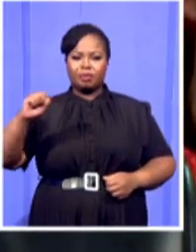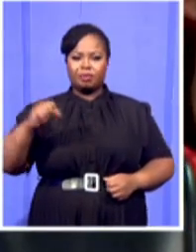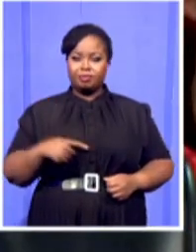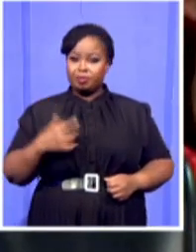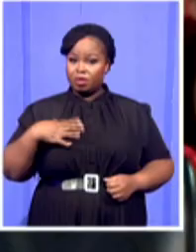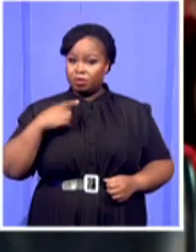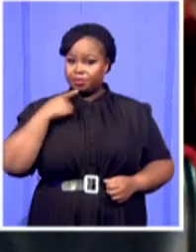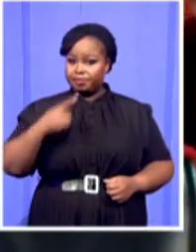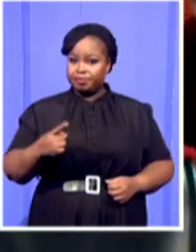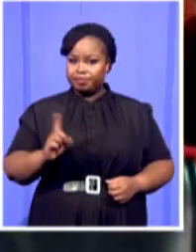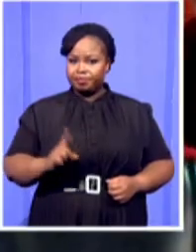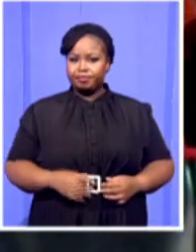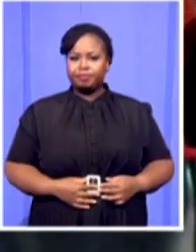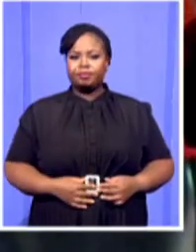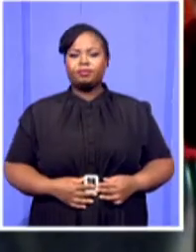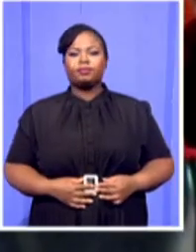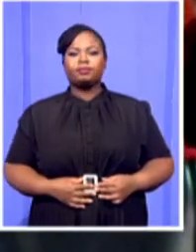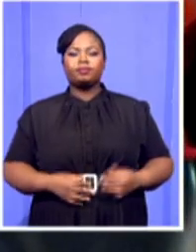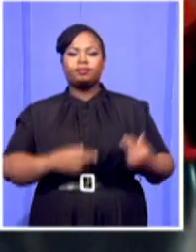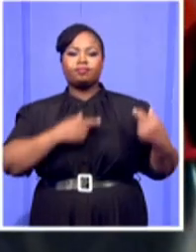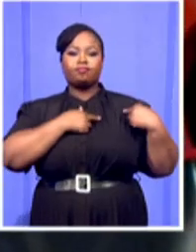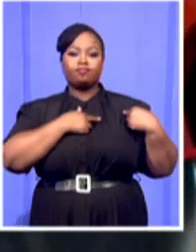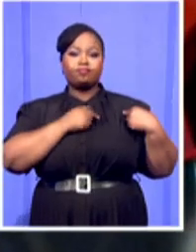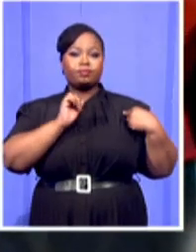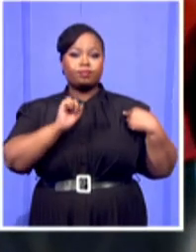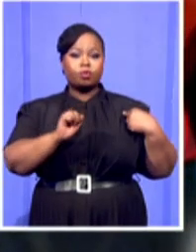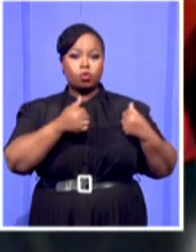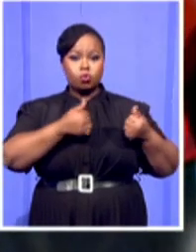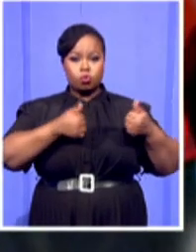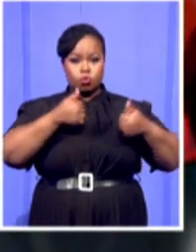that your task, delegates,